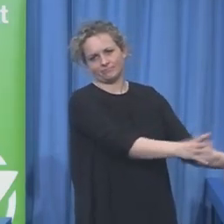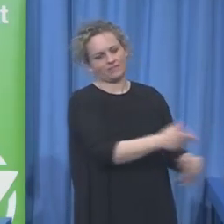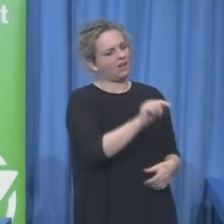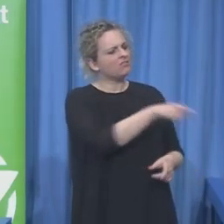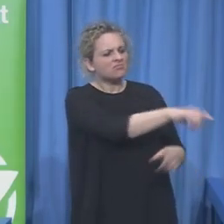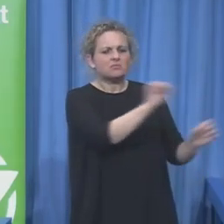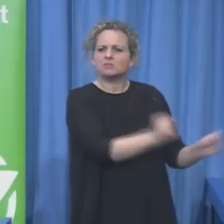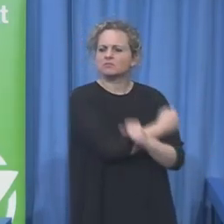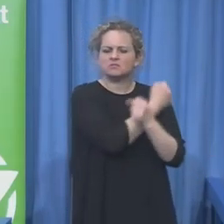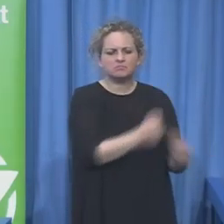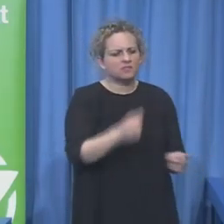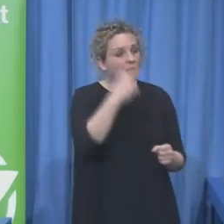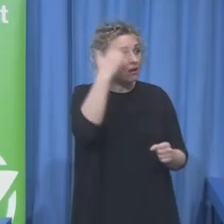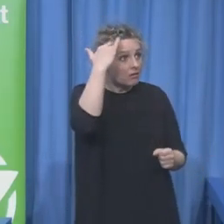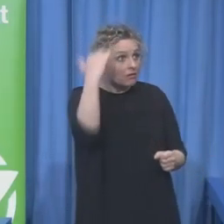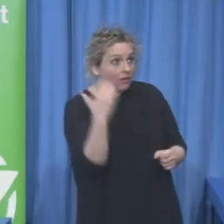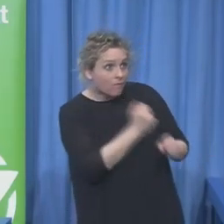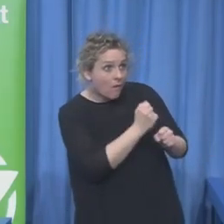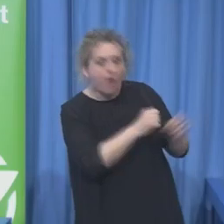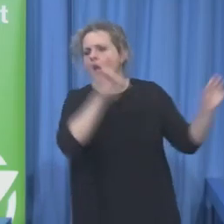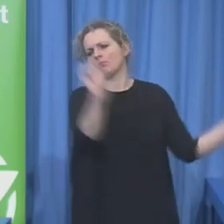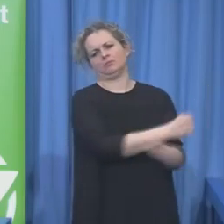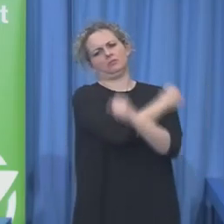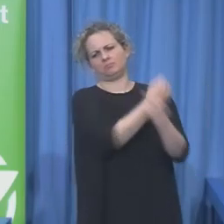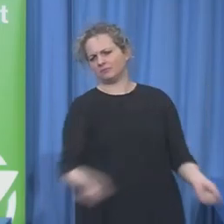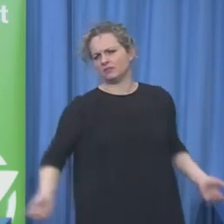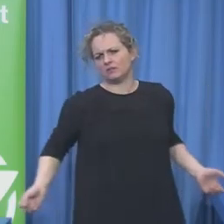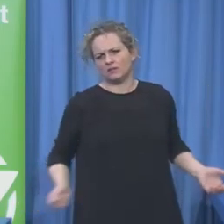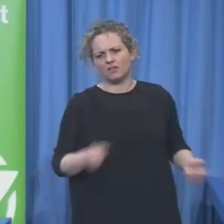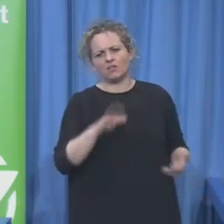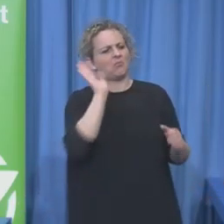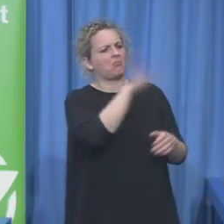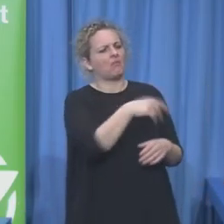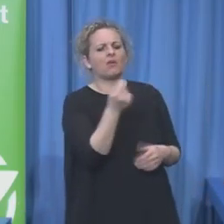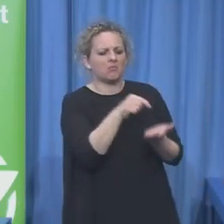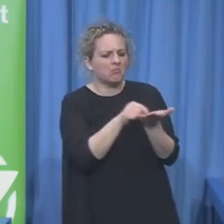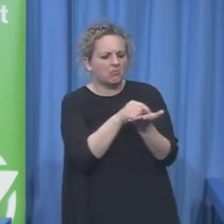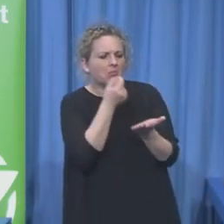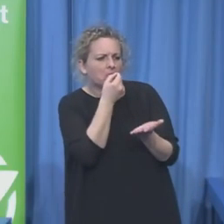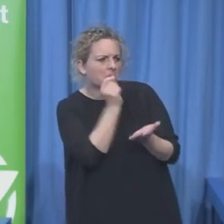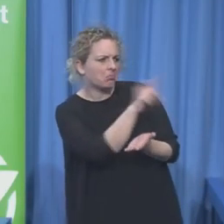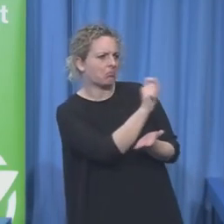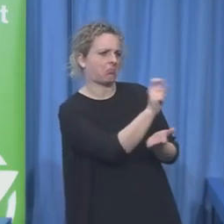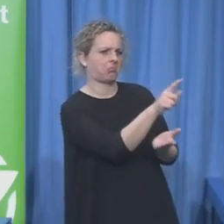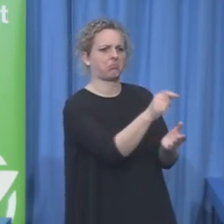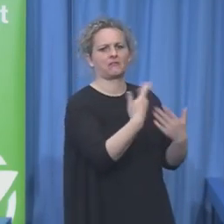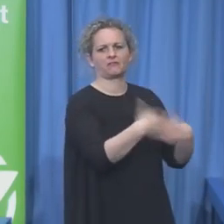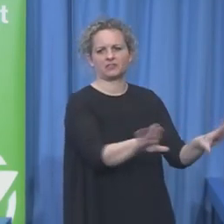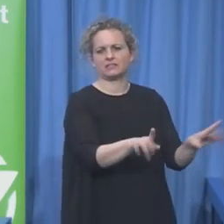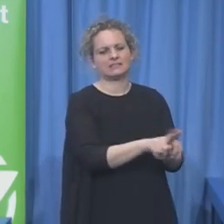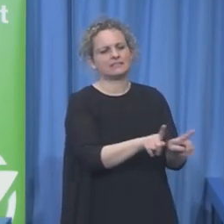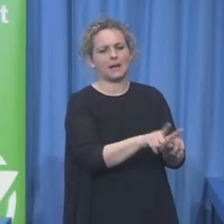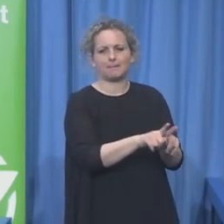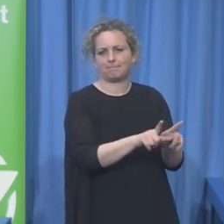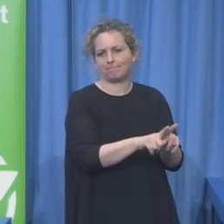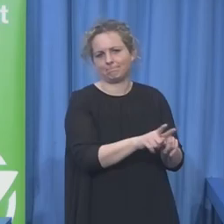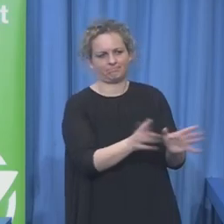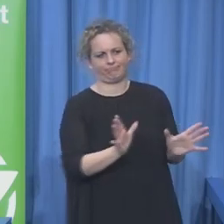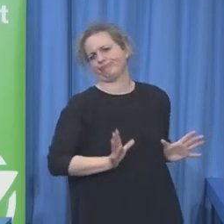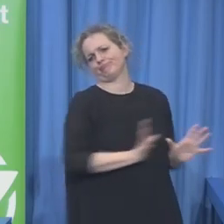intellectual disabilities as troublemakers. So they get scared because they don't know how